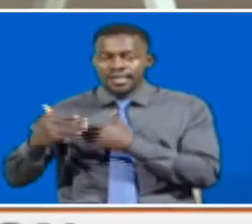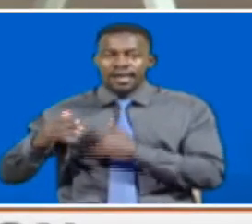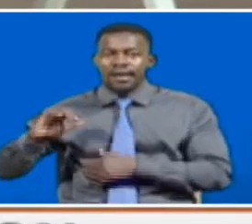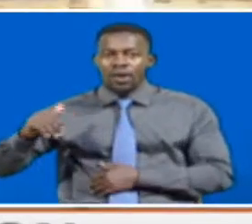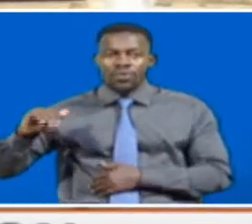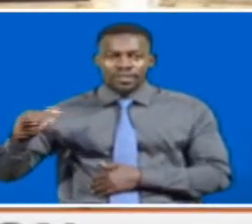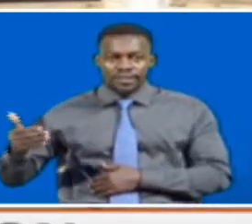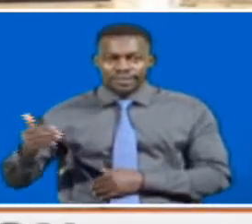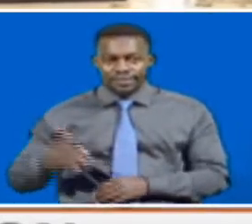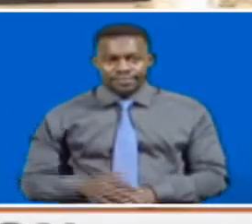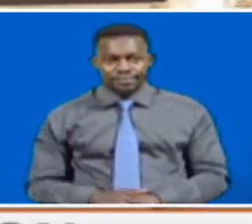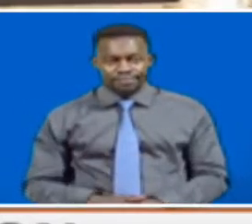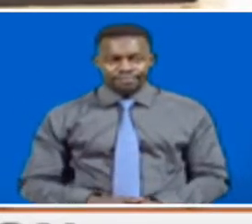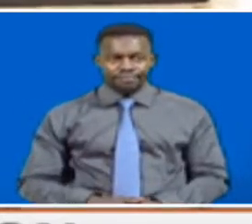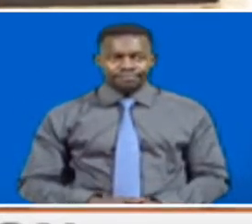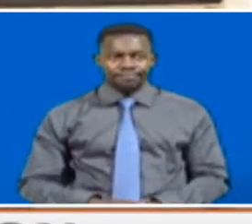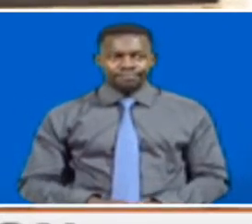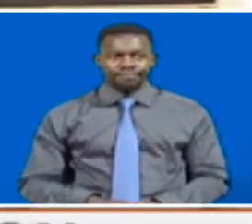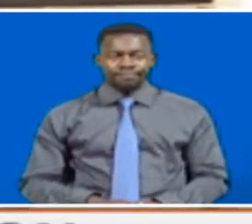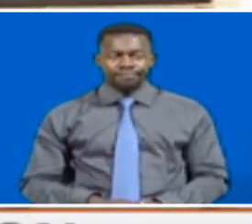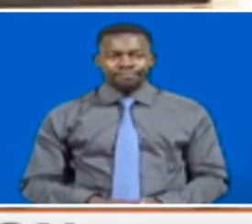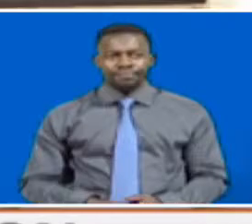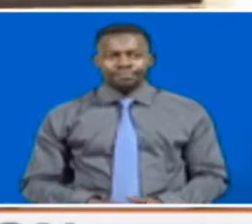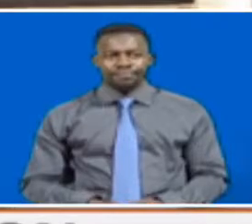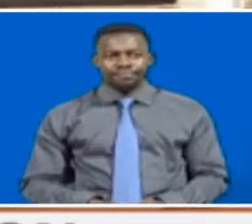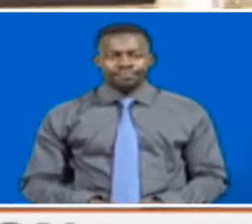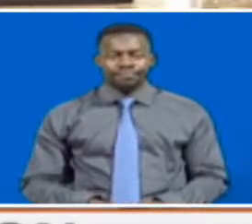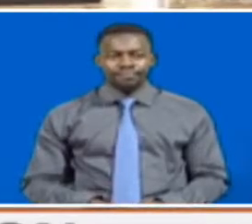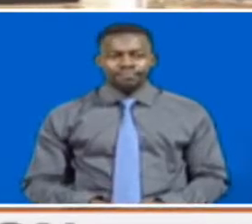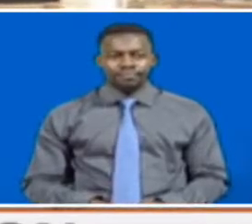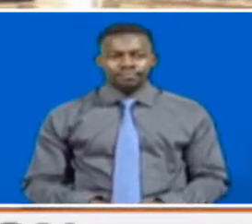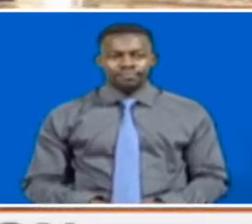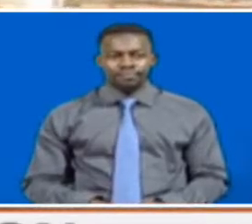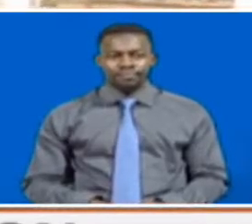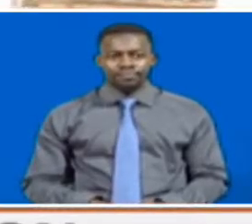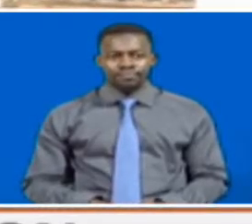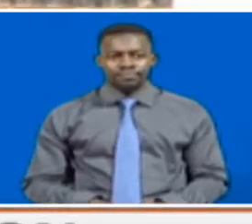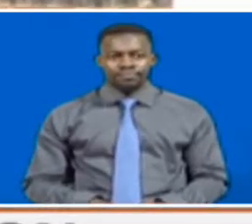completion. Bramwell Bwire, KTN